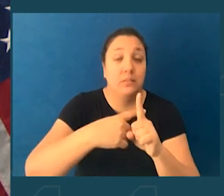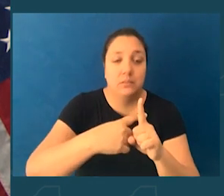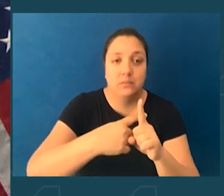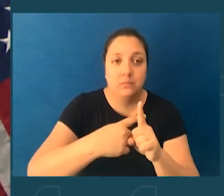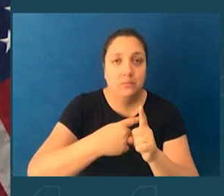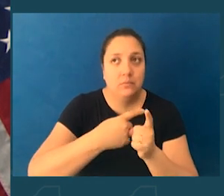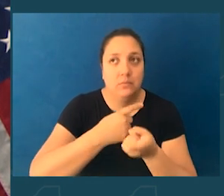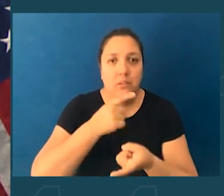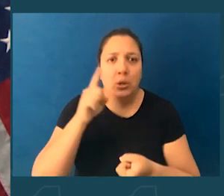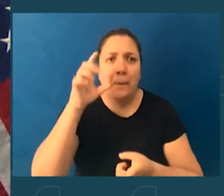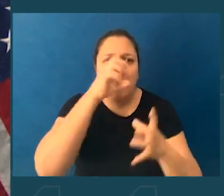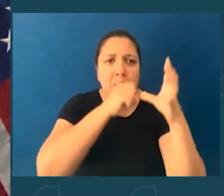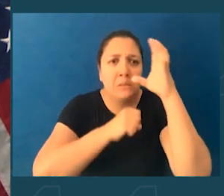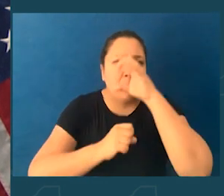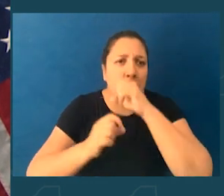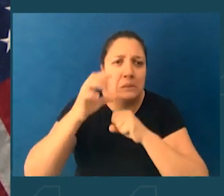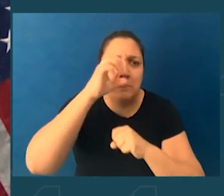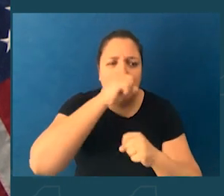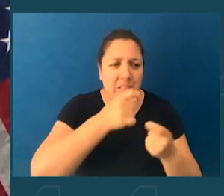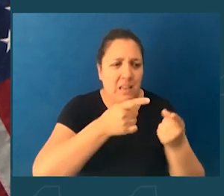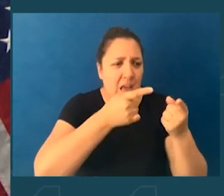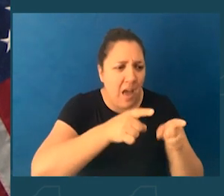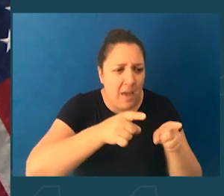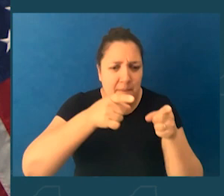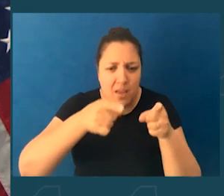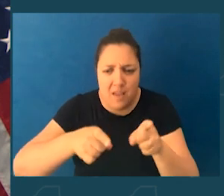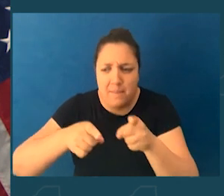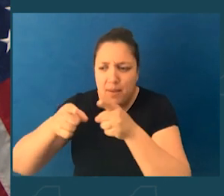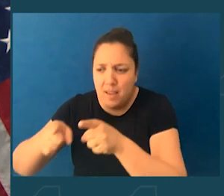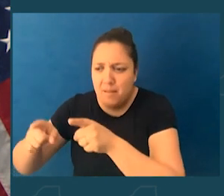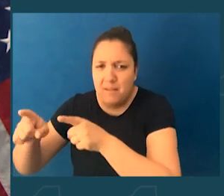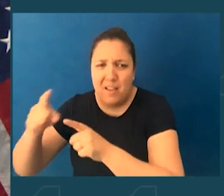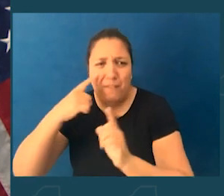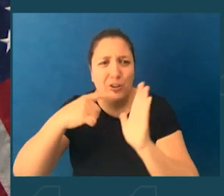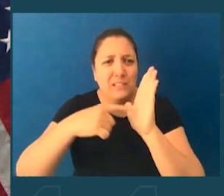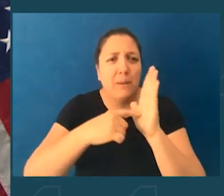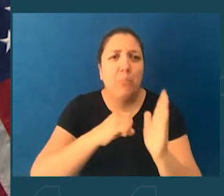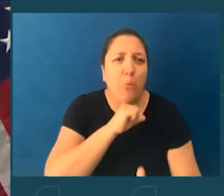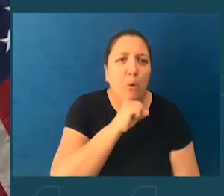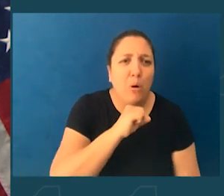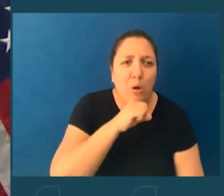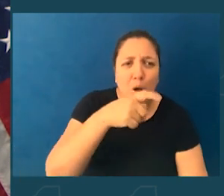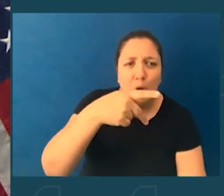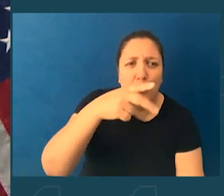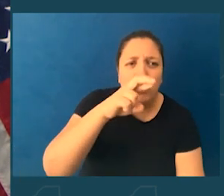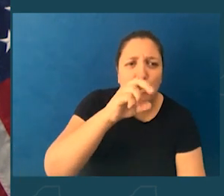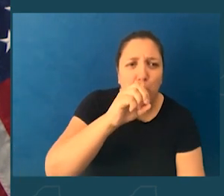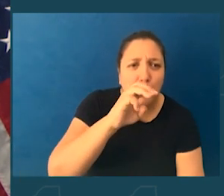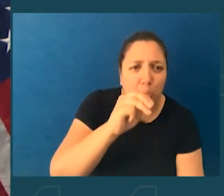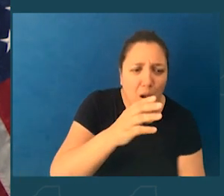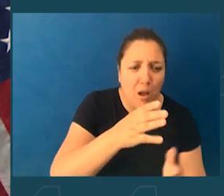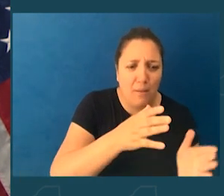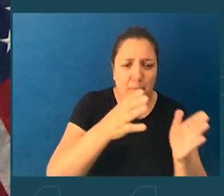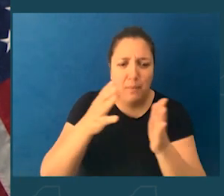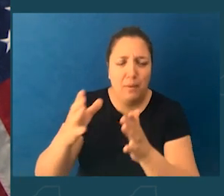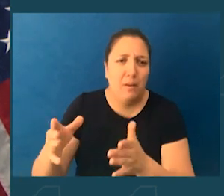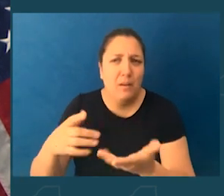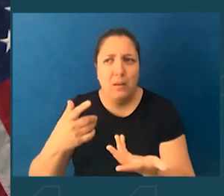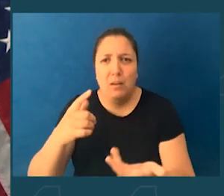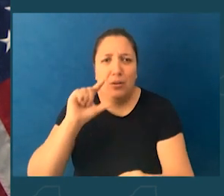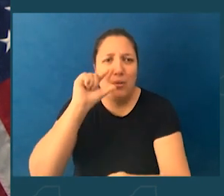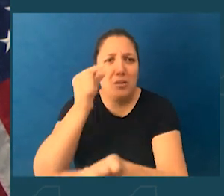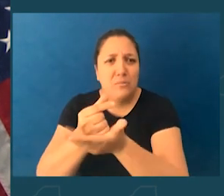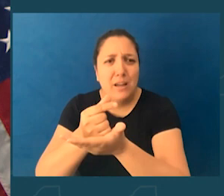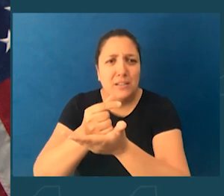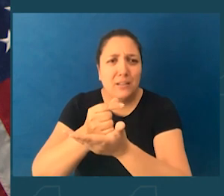missed junior prom, and all those things that you feel connected to others. And people found comfort in social